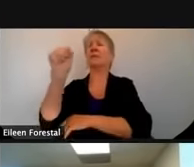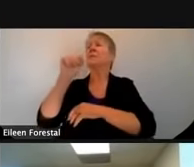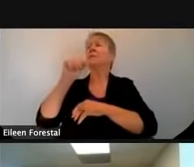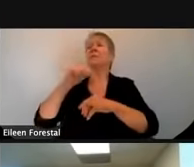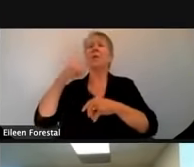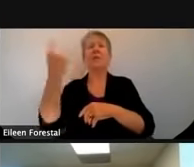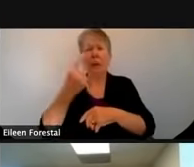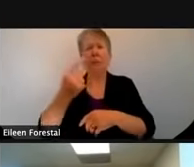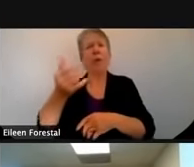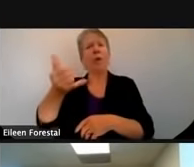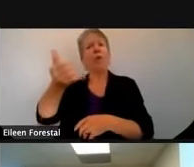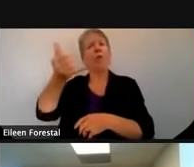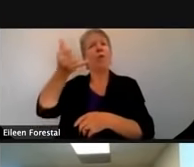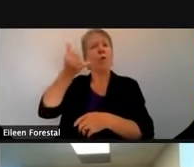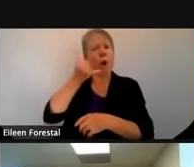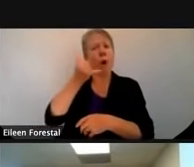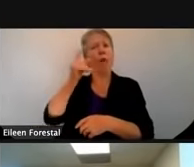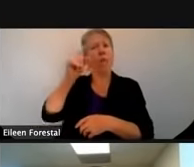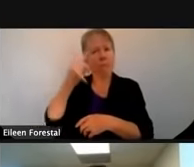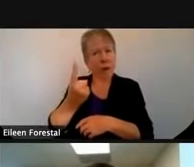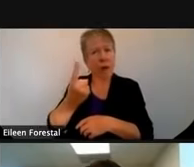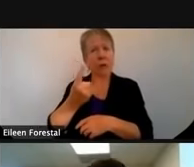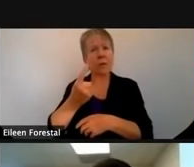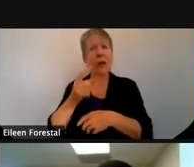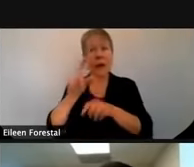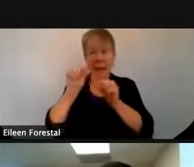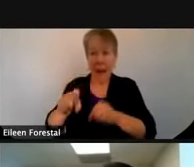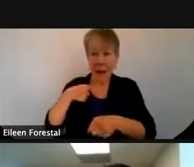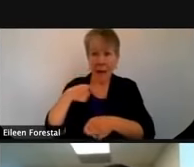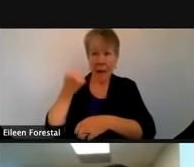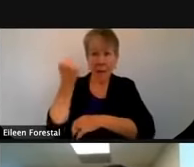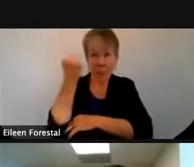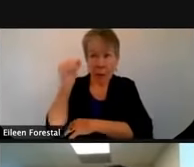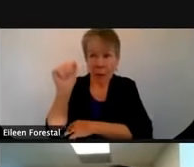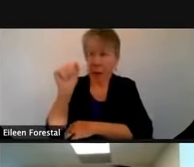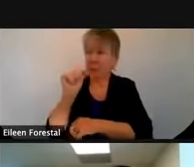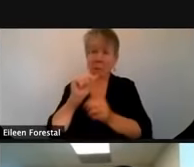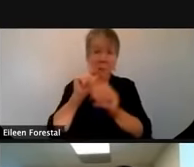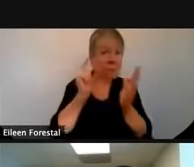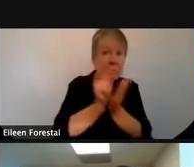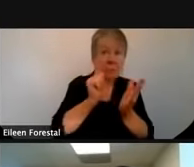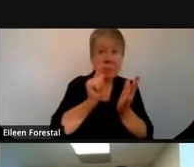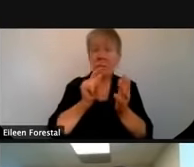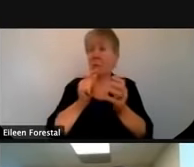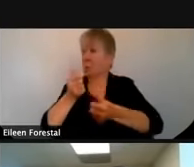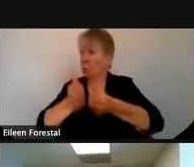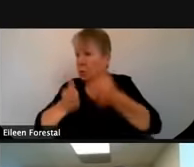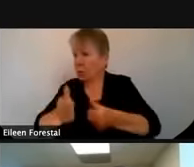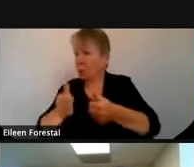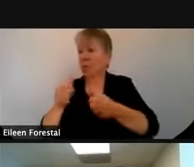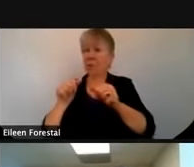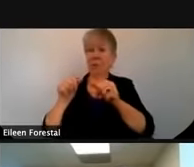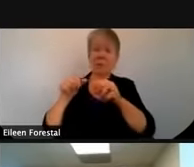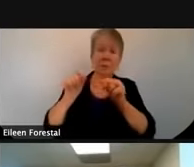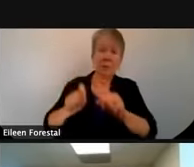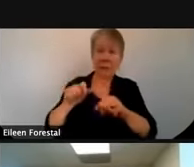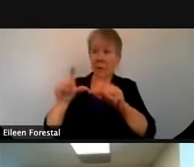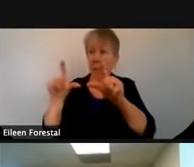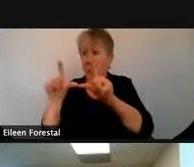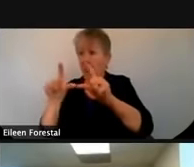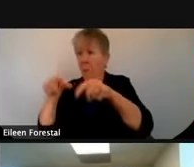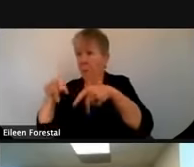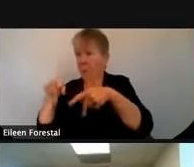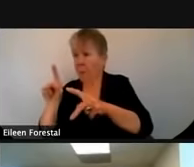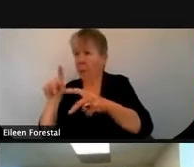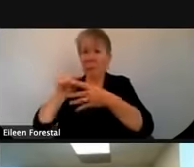to law enforcement and understand what's lawful and what is not. That's all I have, Governor. Pat, thank you.